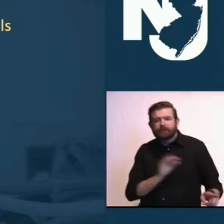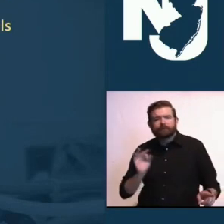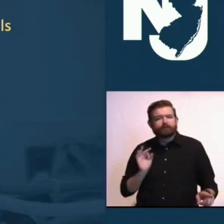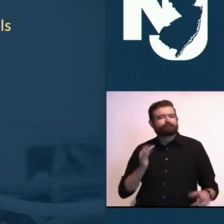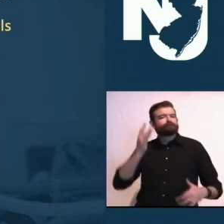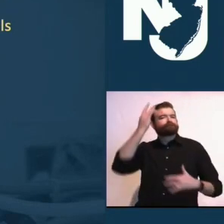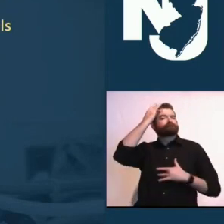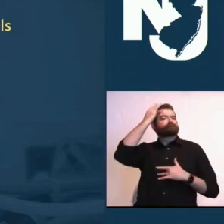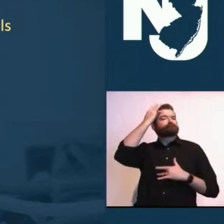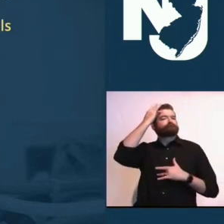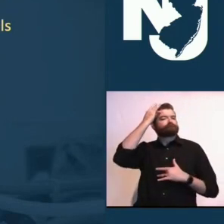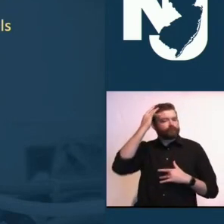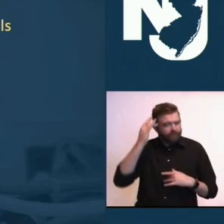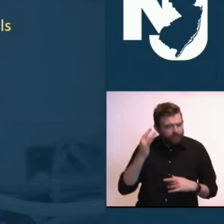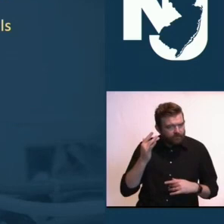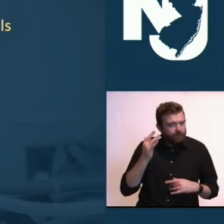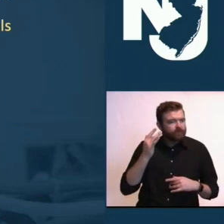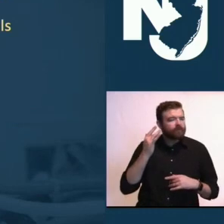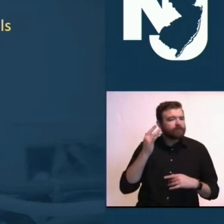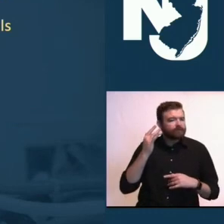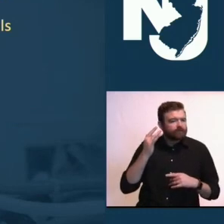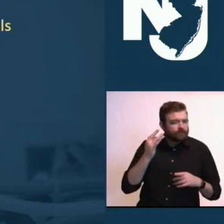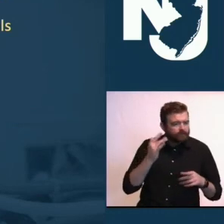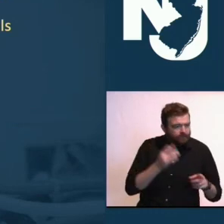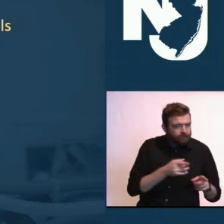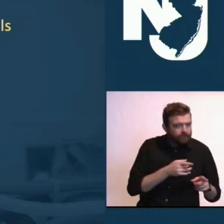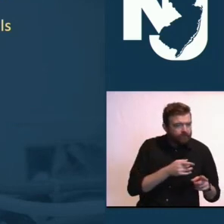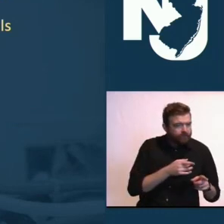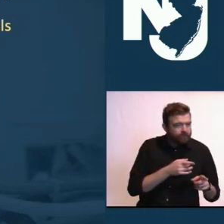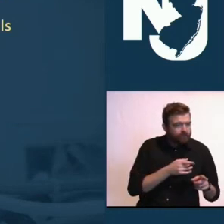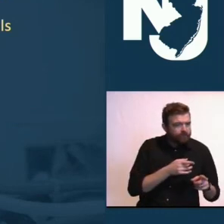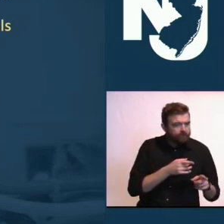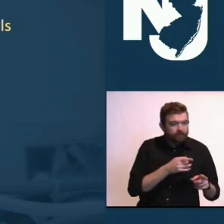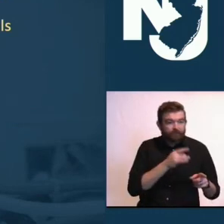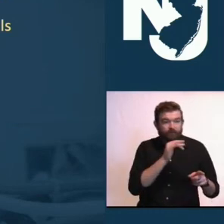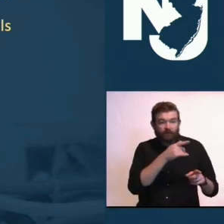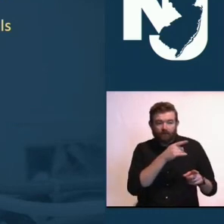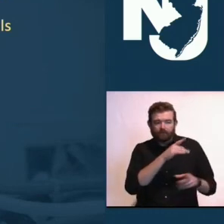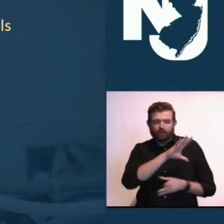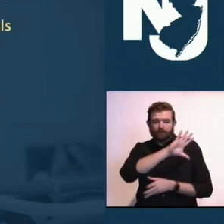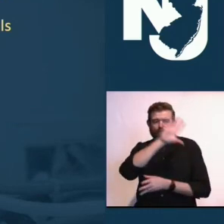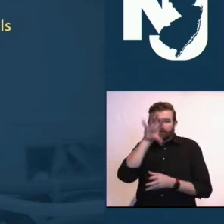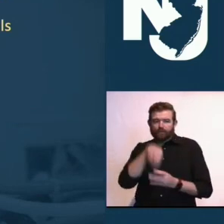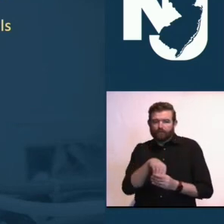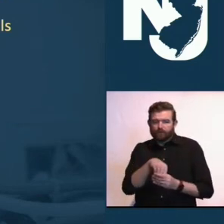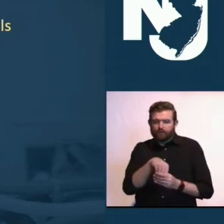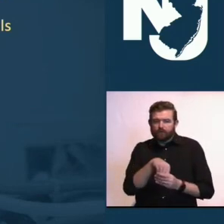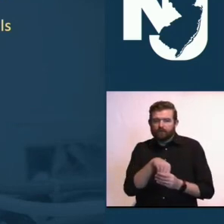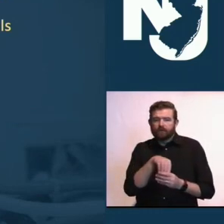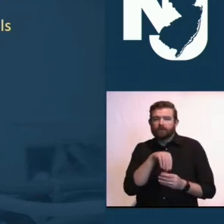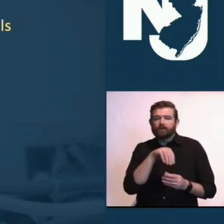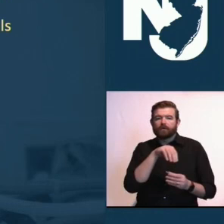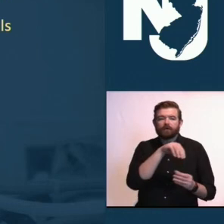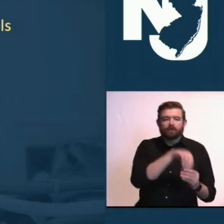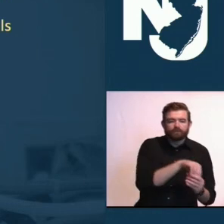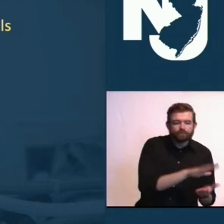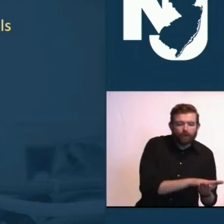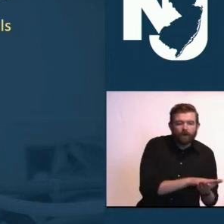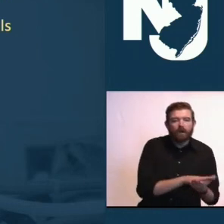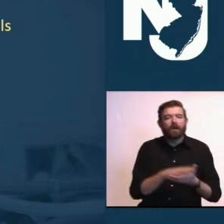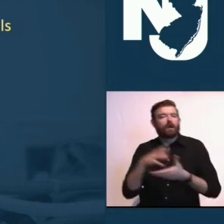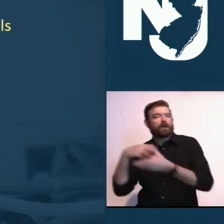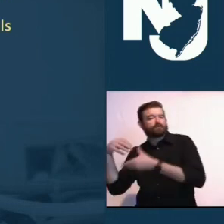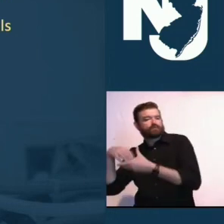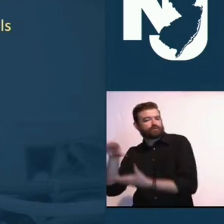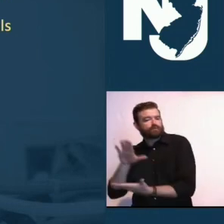transmission. This includes infections which are taking place outside of school, and you can see what the incidences look like